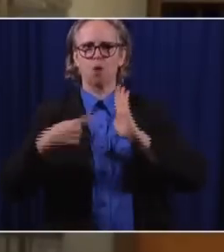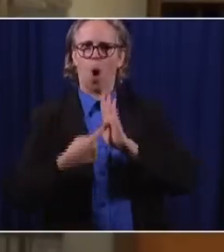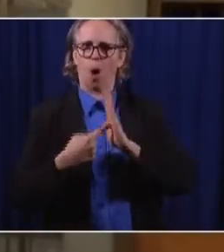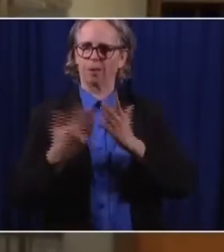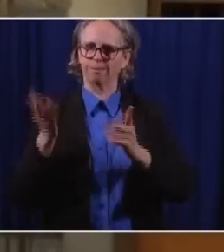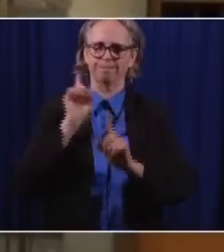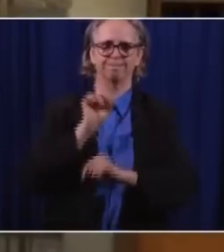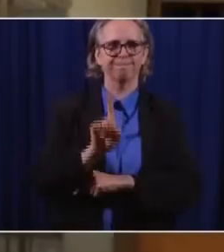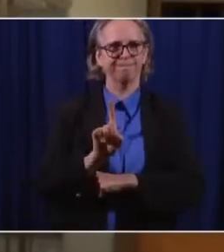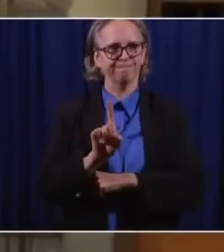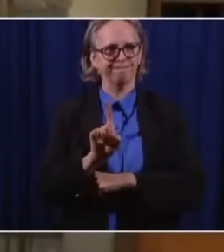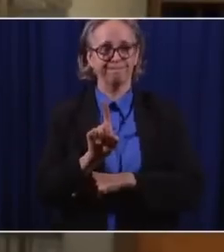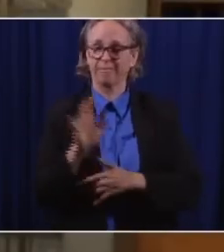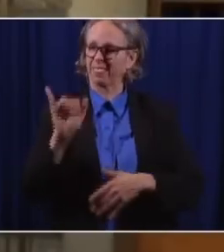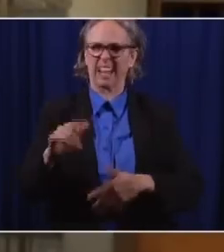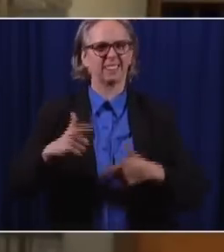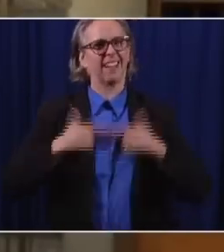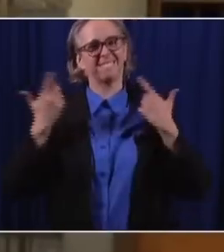with. But